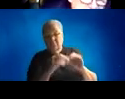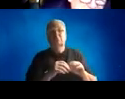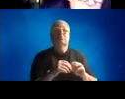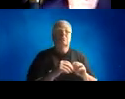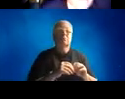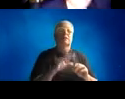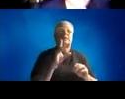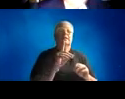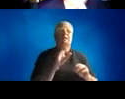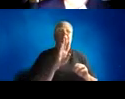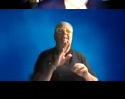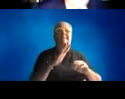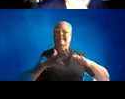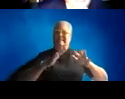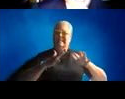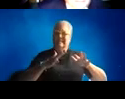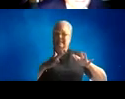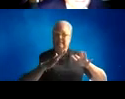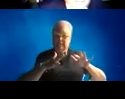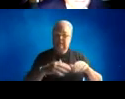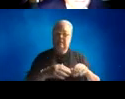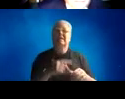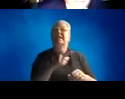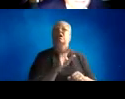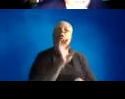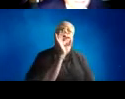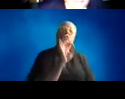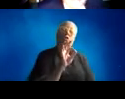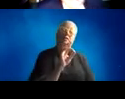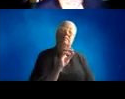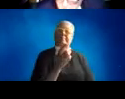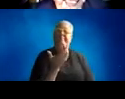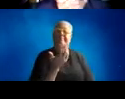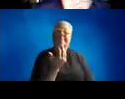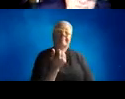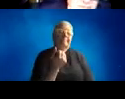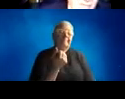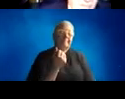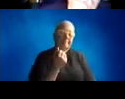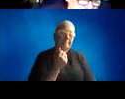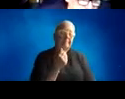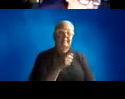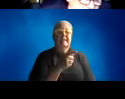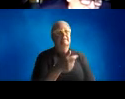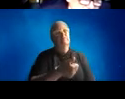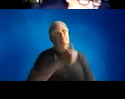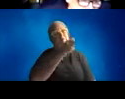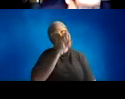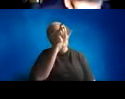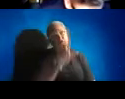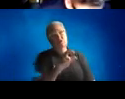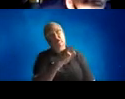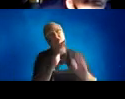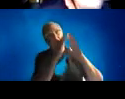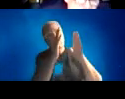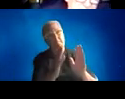very thorough. It usually would ask about, like, the first person would be, like, for example, the head of the household, and it would just list the